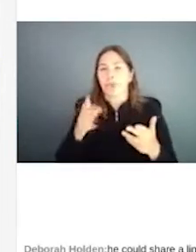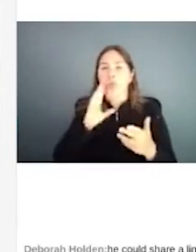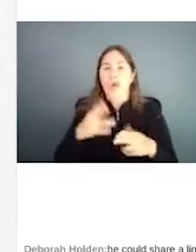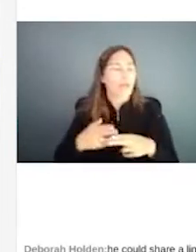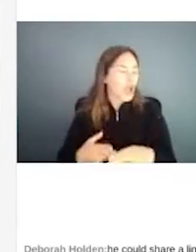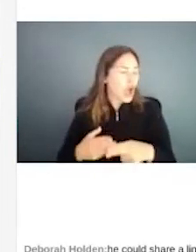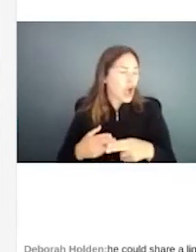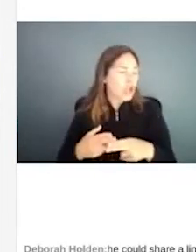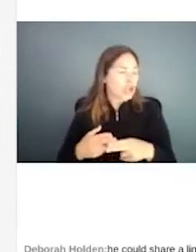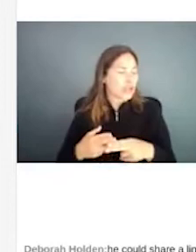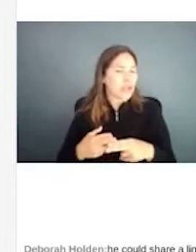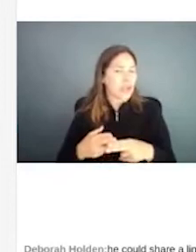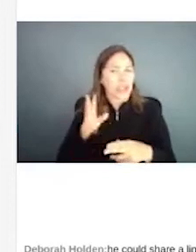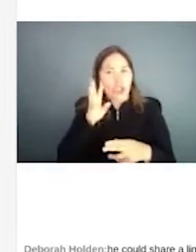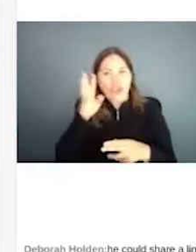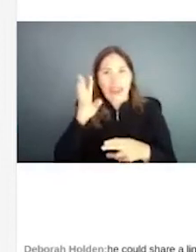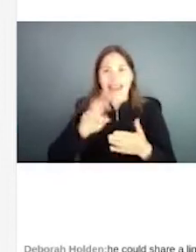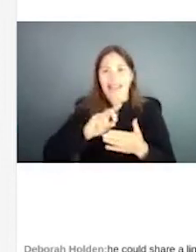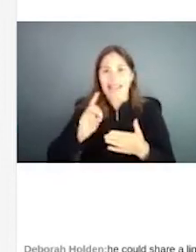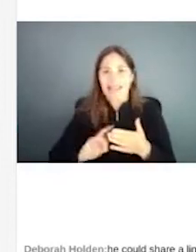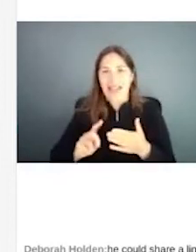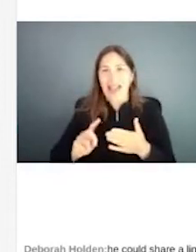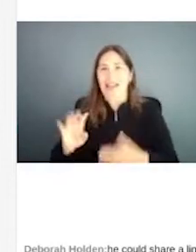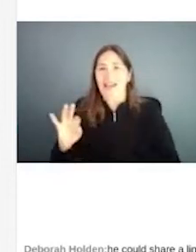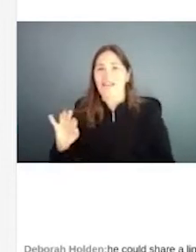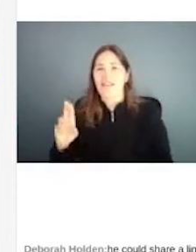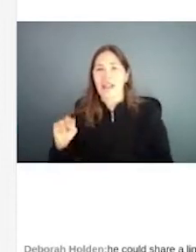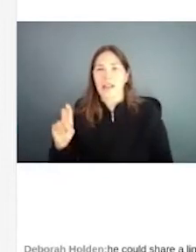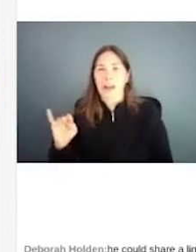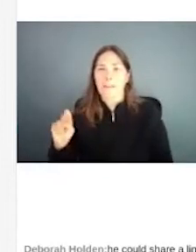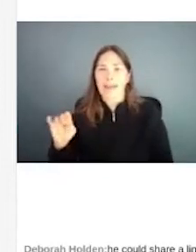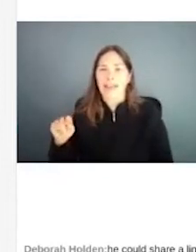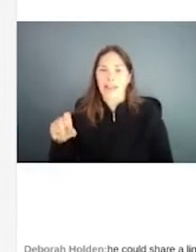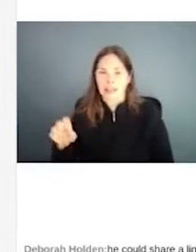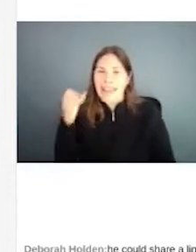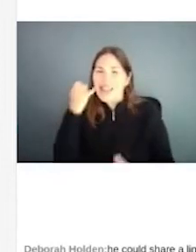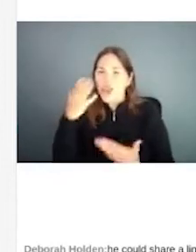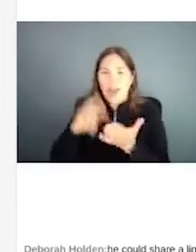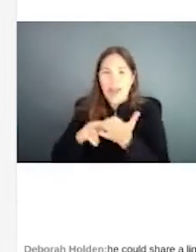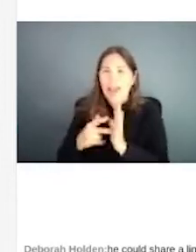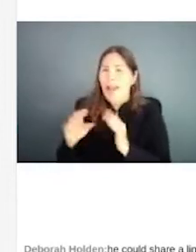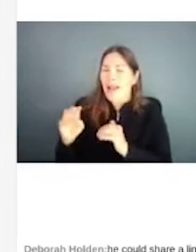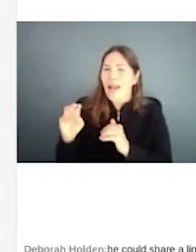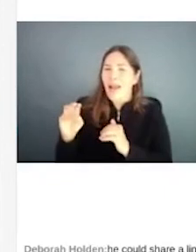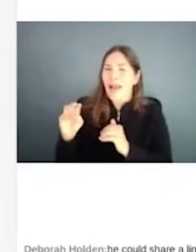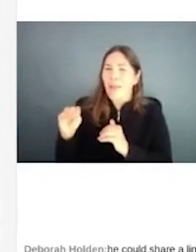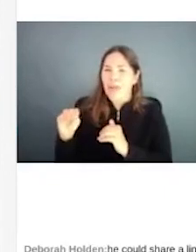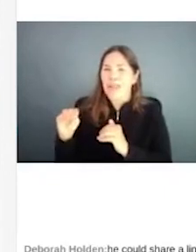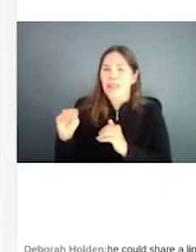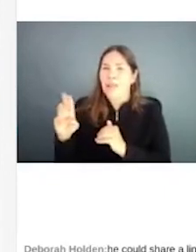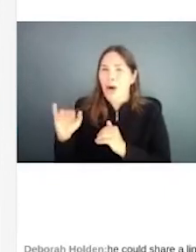called Creative Design Fundamentals. If you don't know what MAUD is, it's Multimedia and Web Page Design.